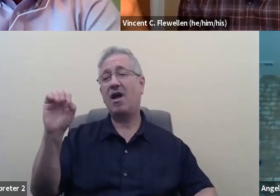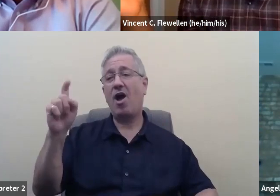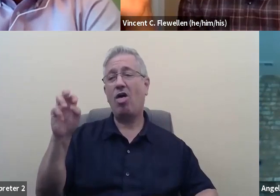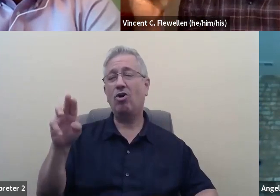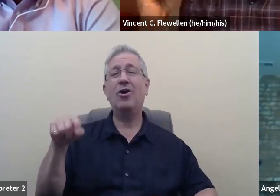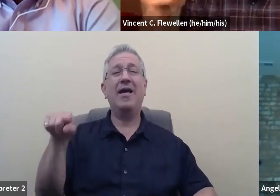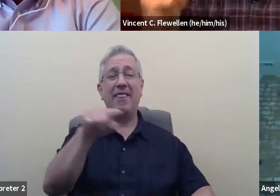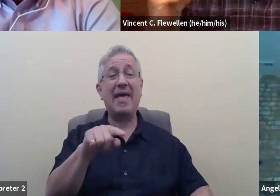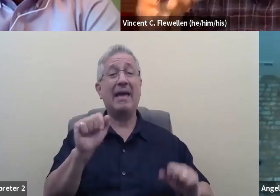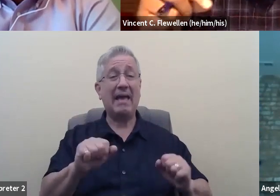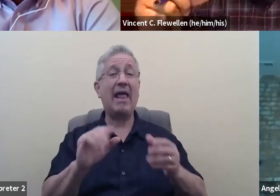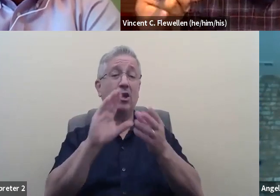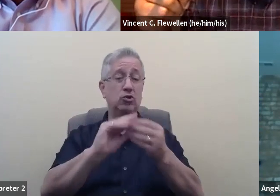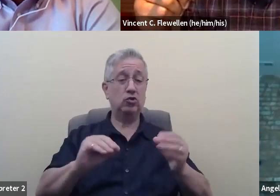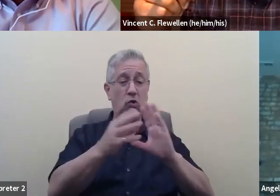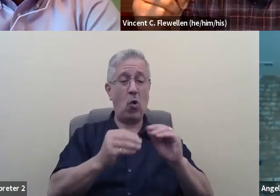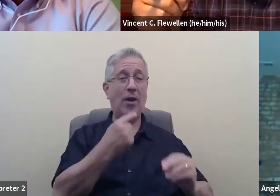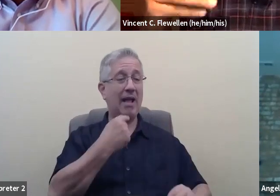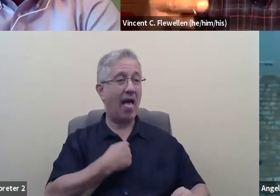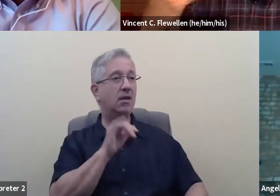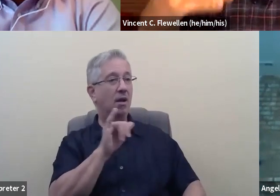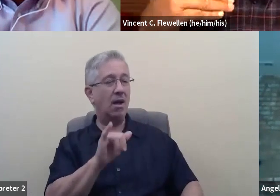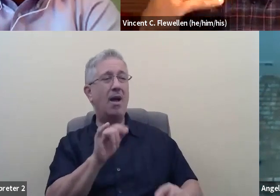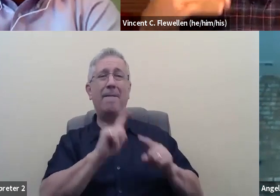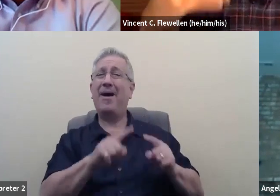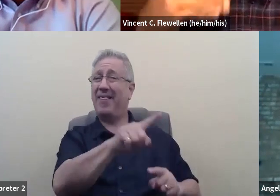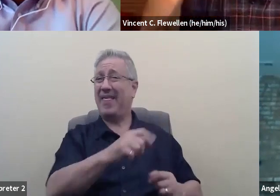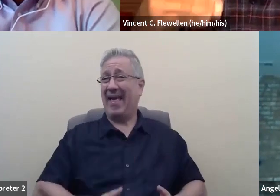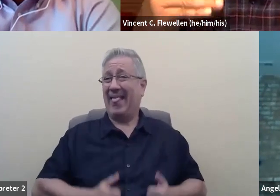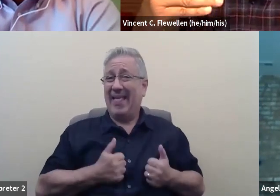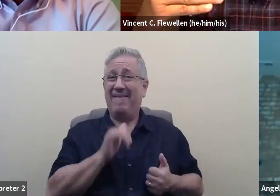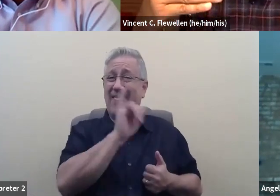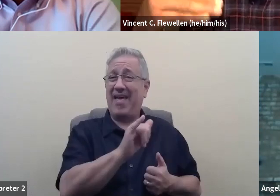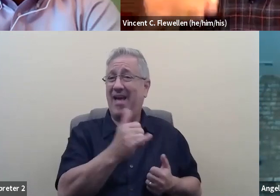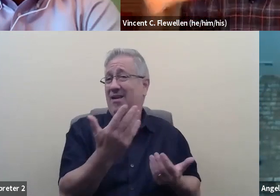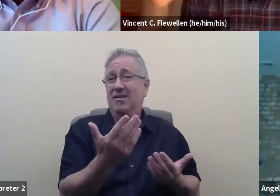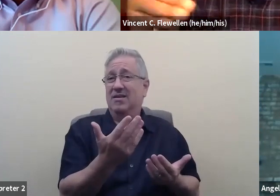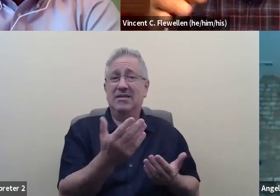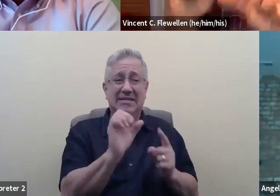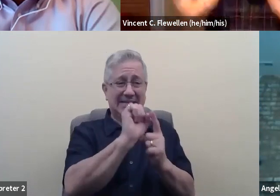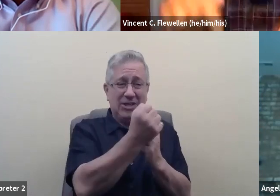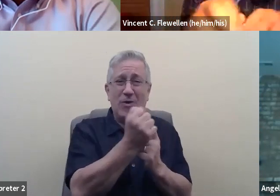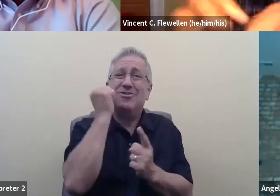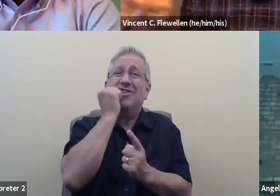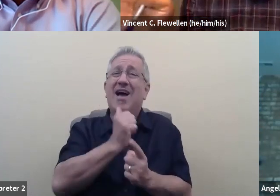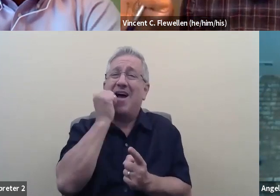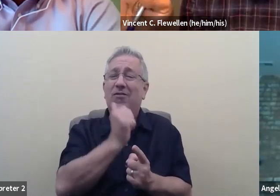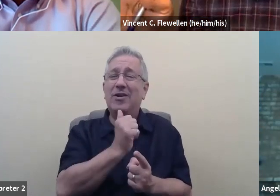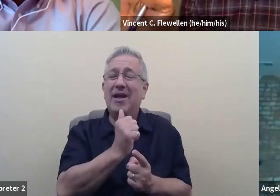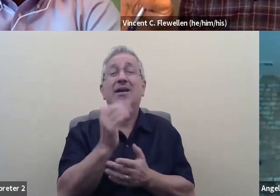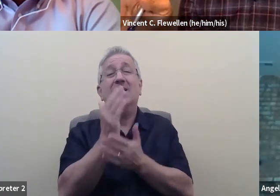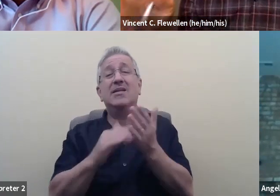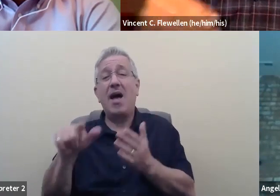also. So they are also tired, right? And so sometimes I just want to come to work to do my job, period,